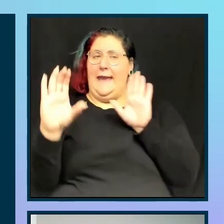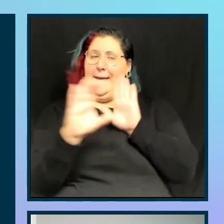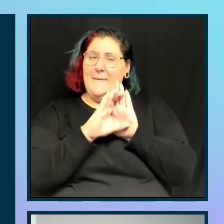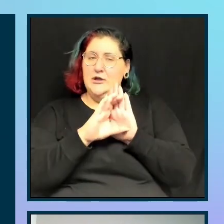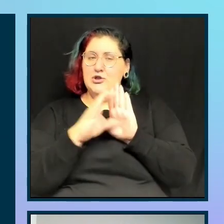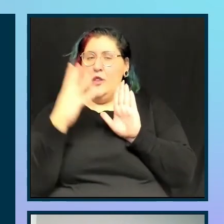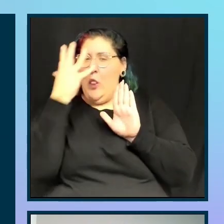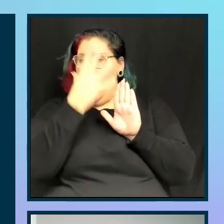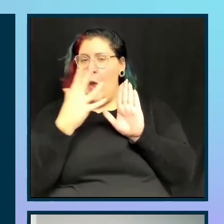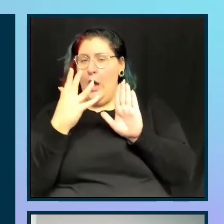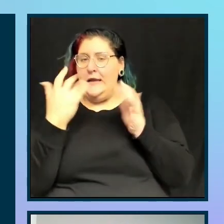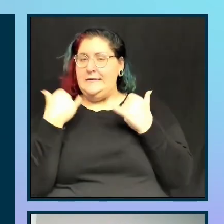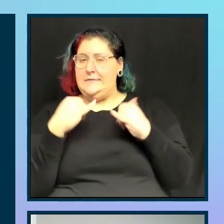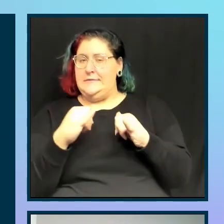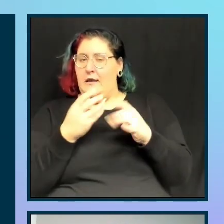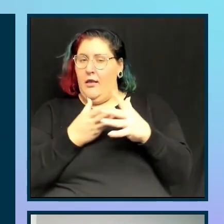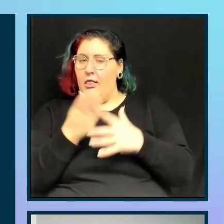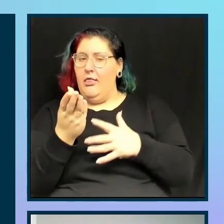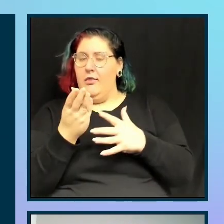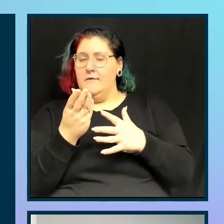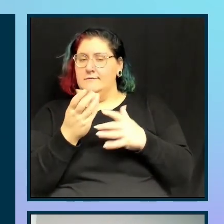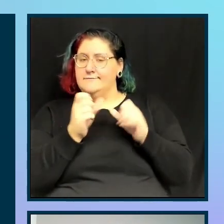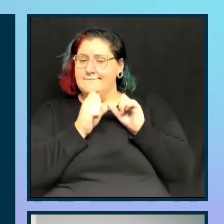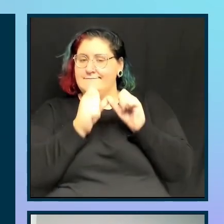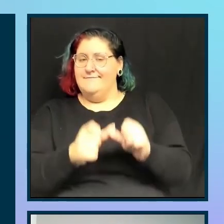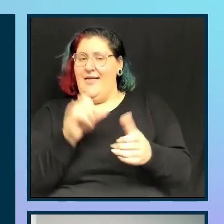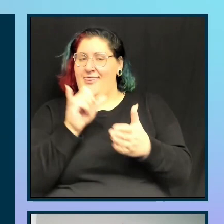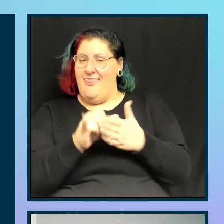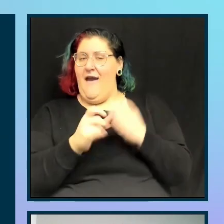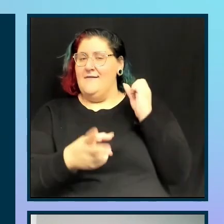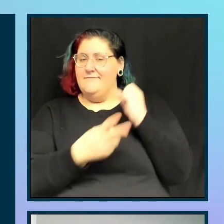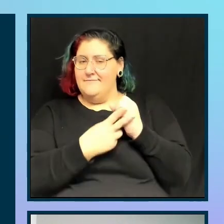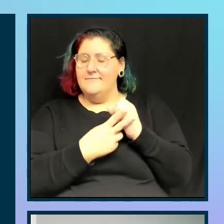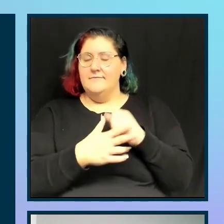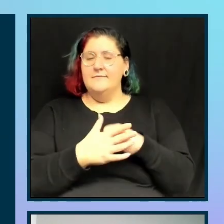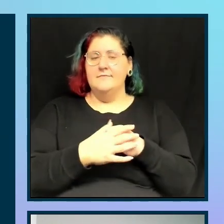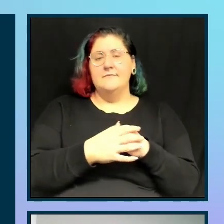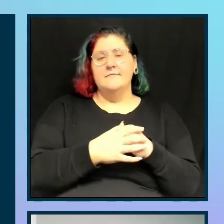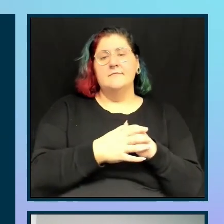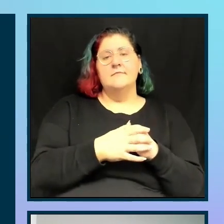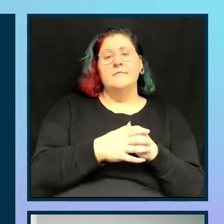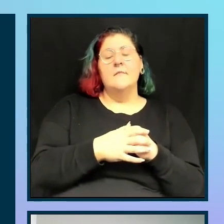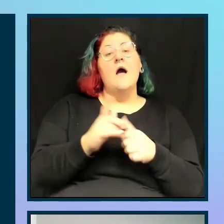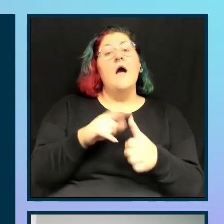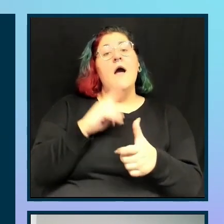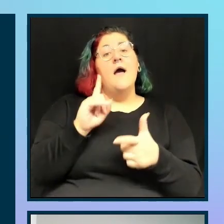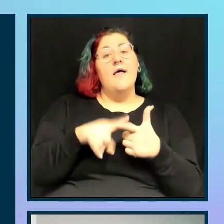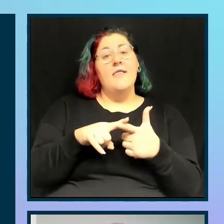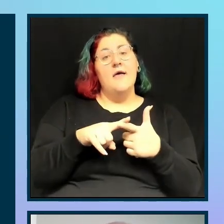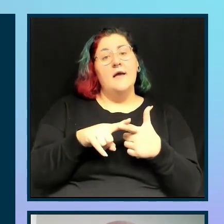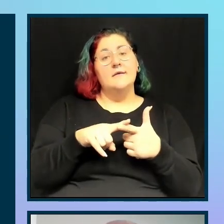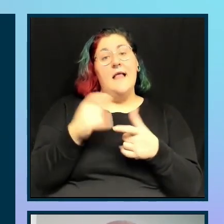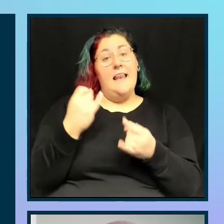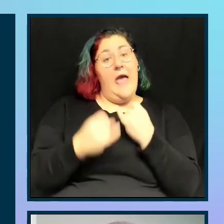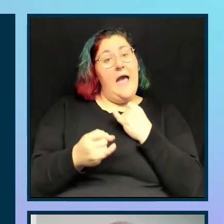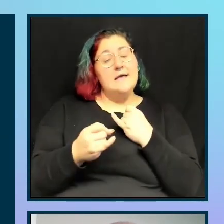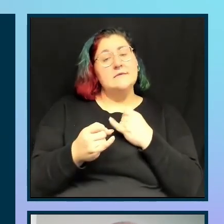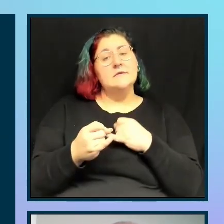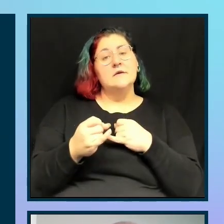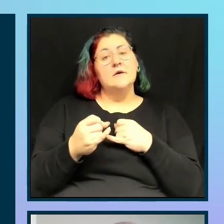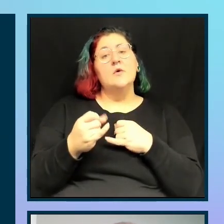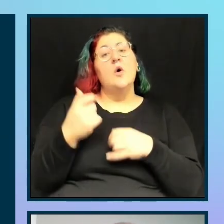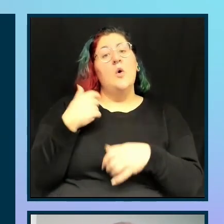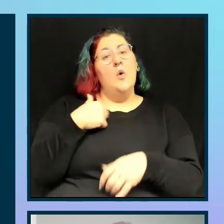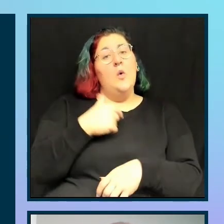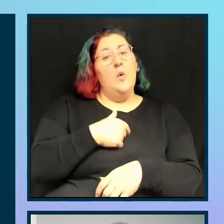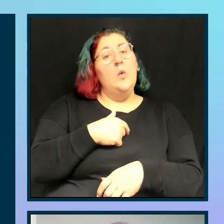they would be able to carry forward with the rendering process. And then lastly, we do get into